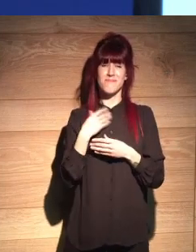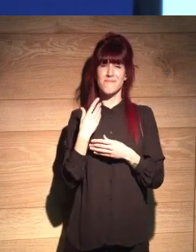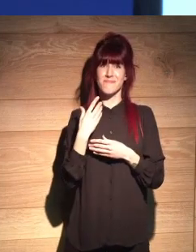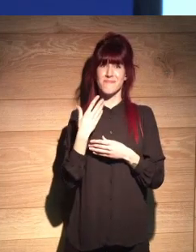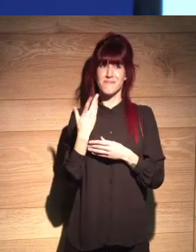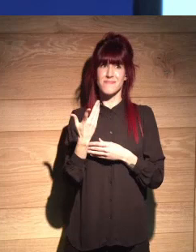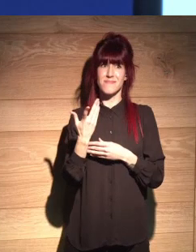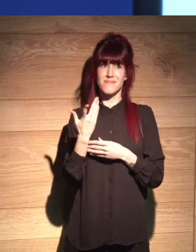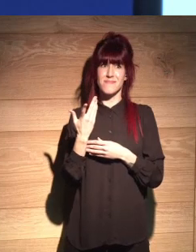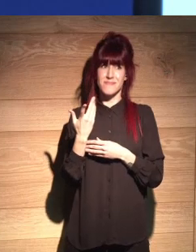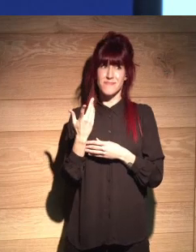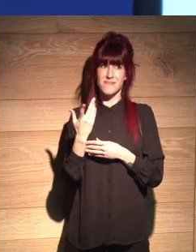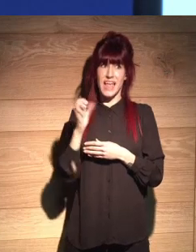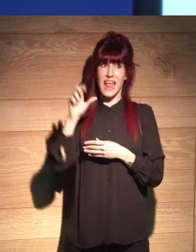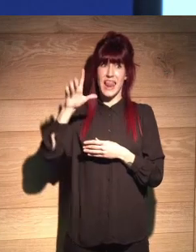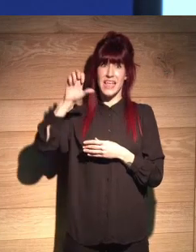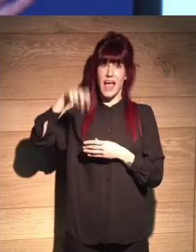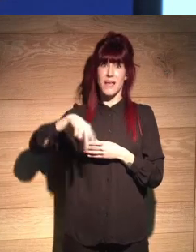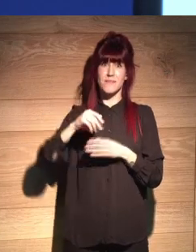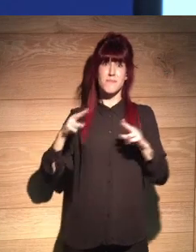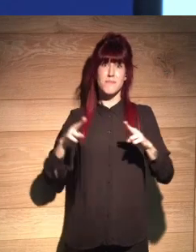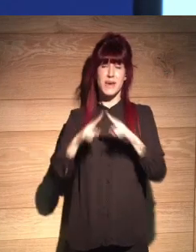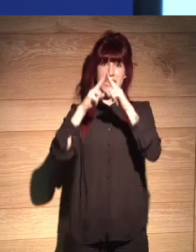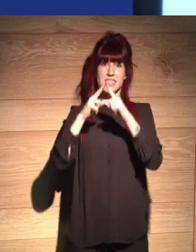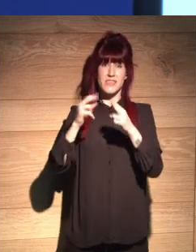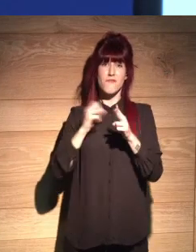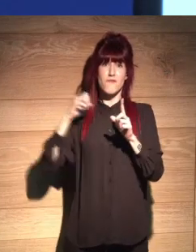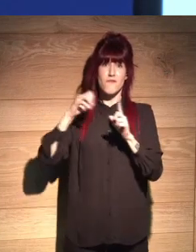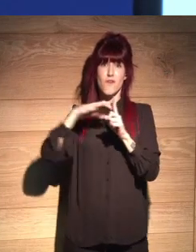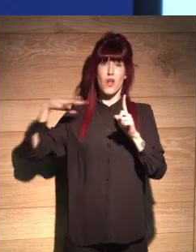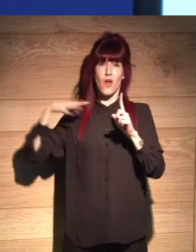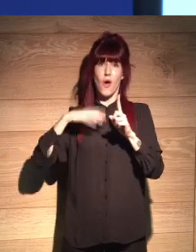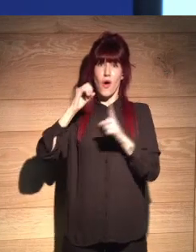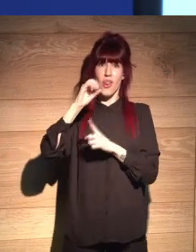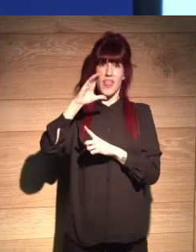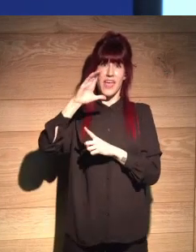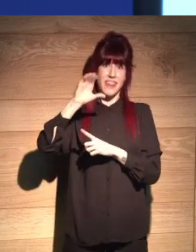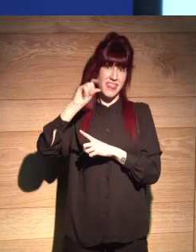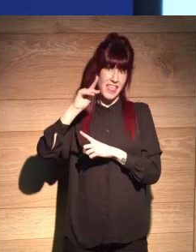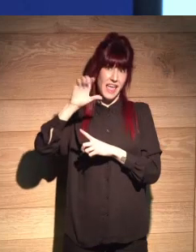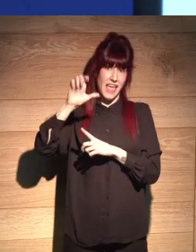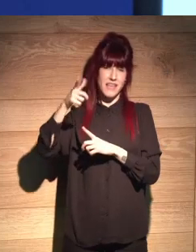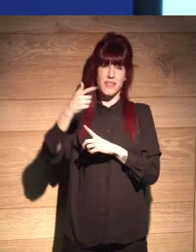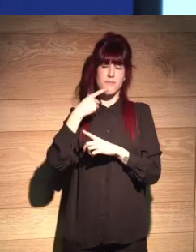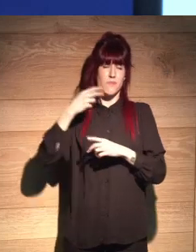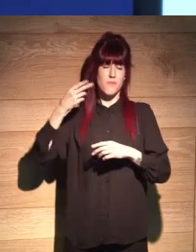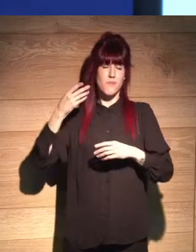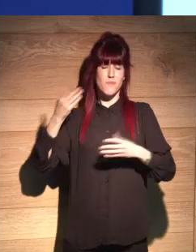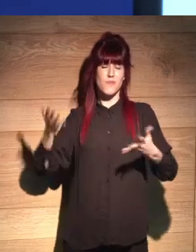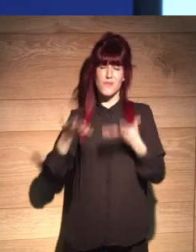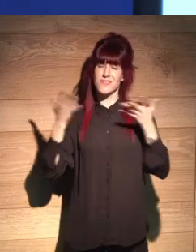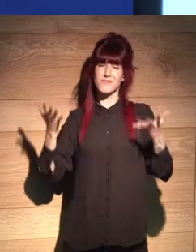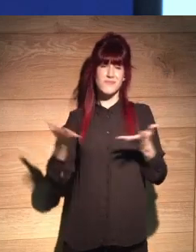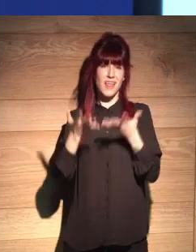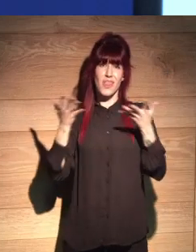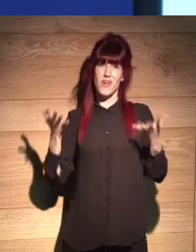OECD Forum in Paris last spring, and she is very inspiring, and she writes about gender